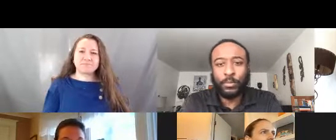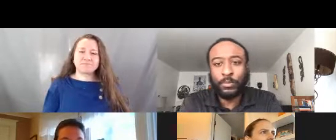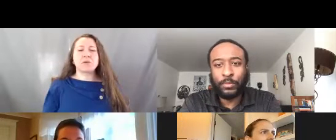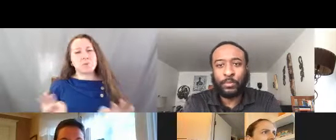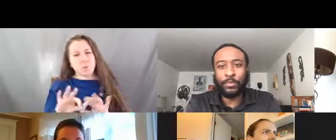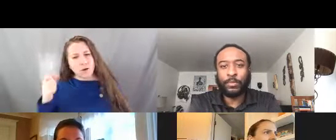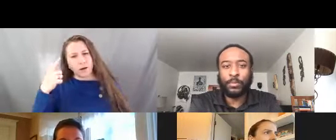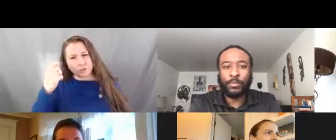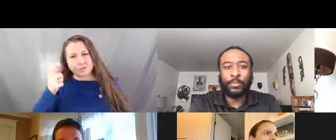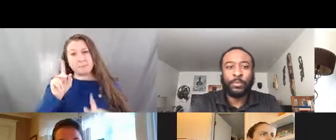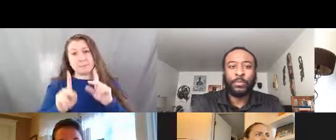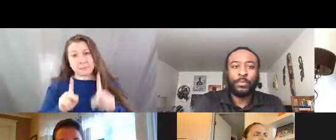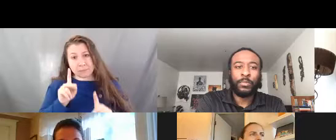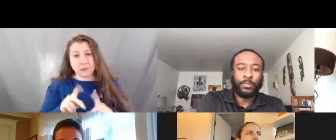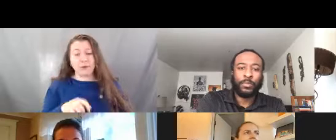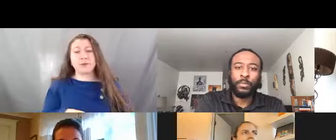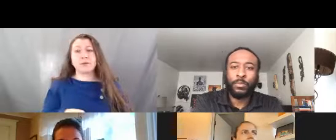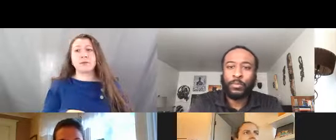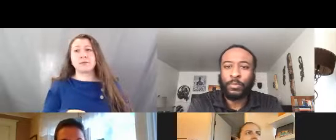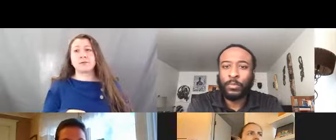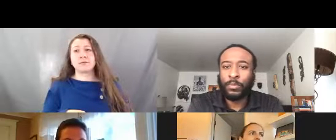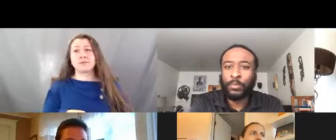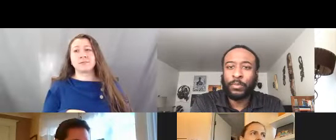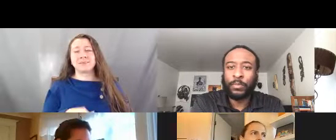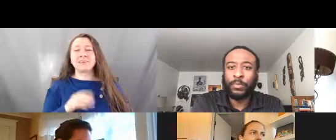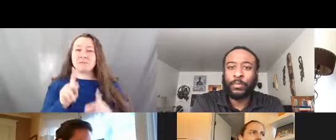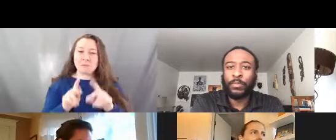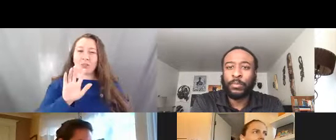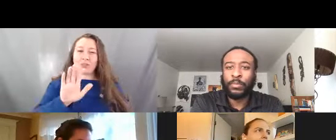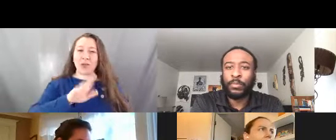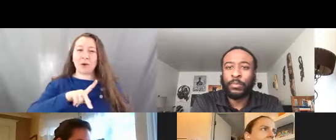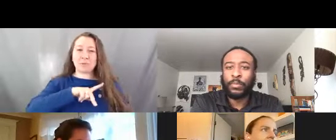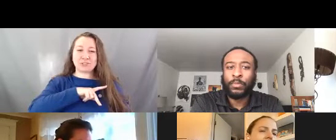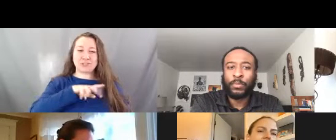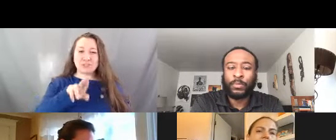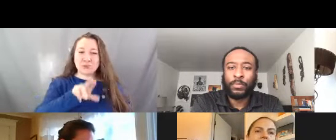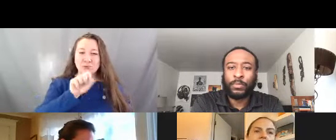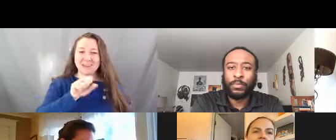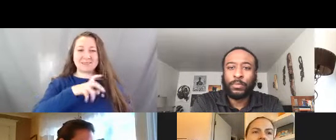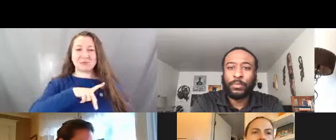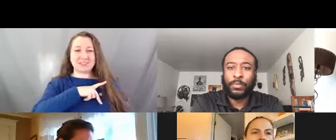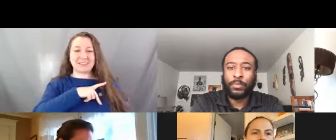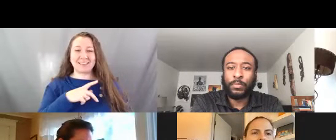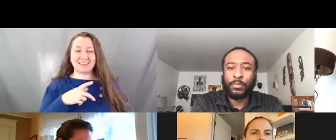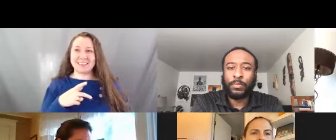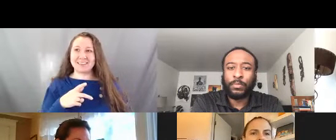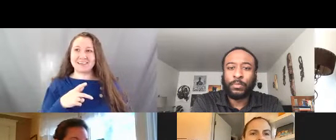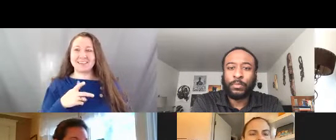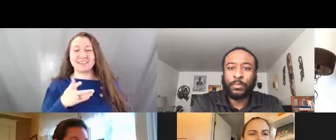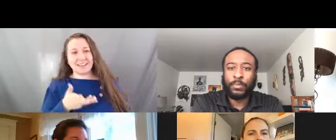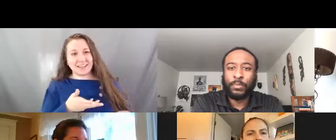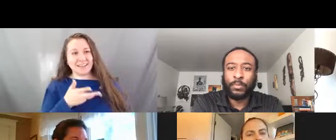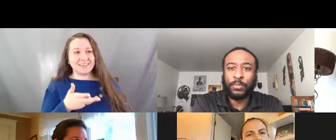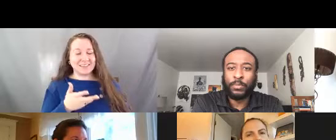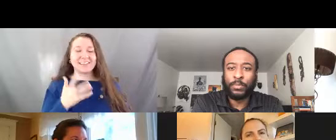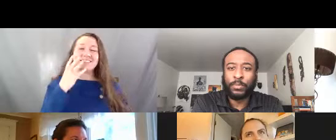and understanding the personality of people in US um, has been an